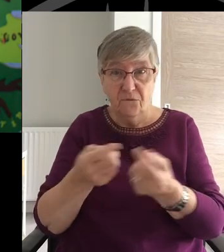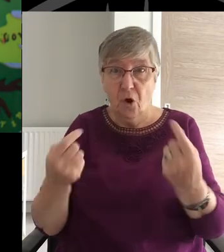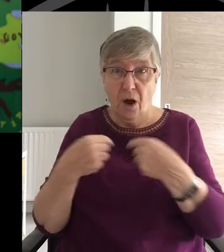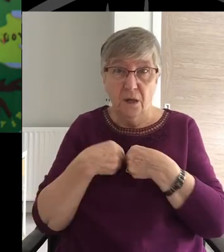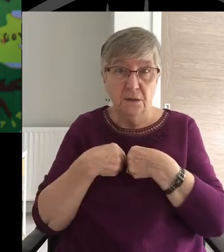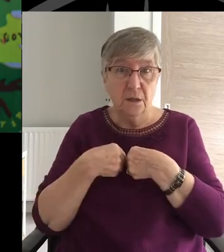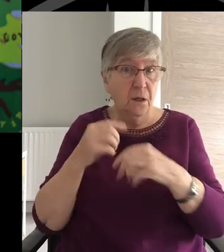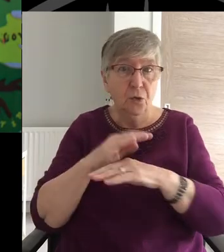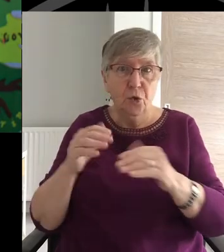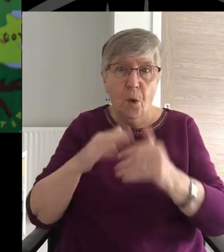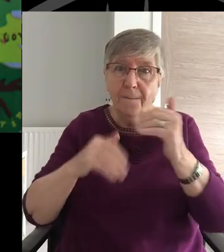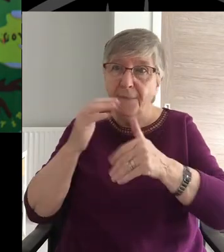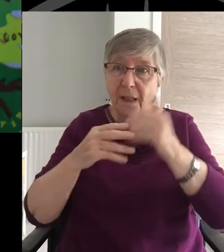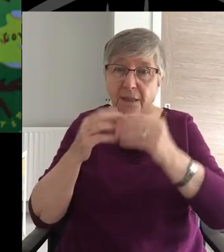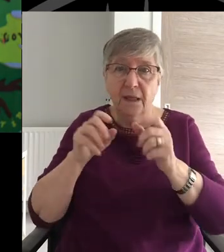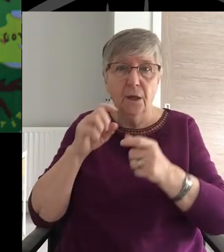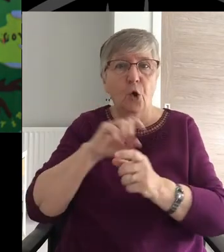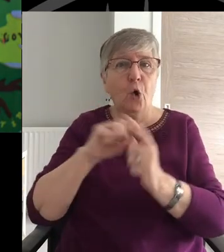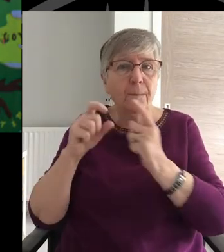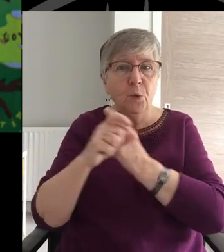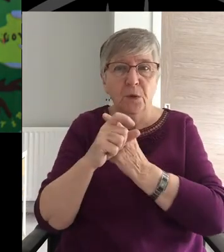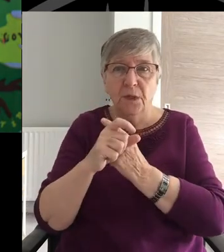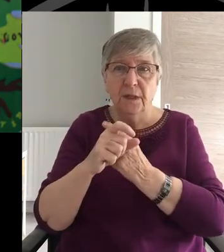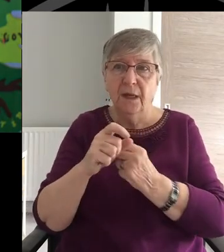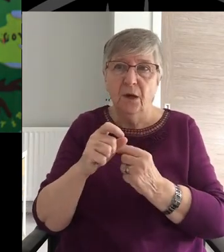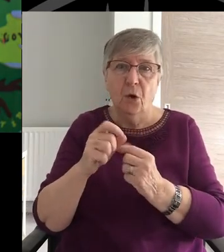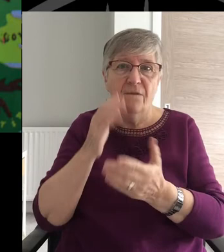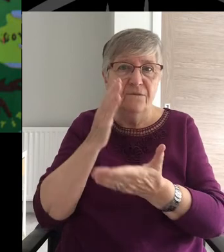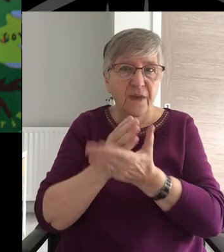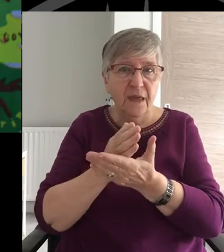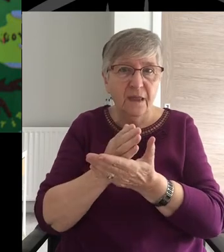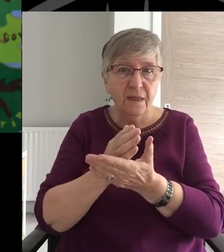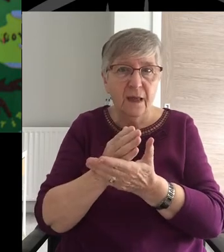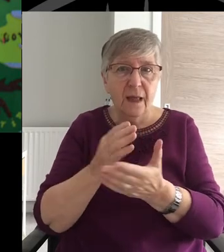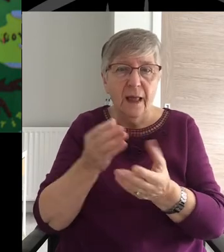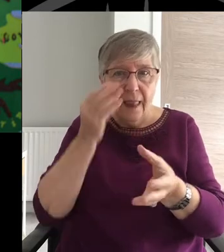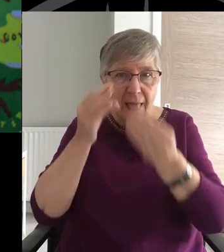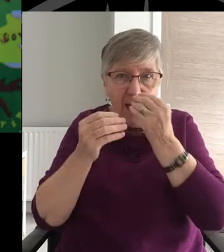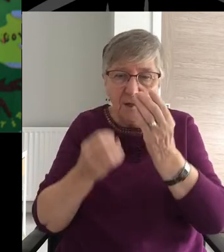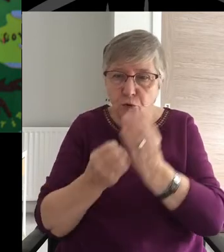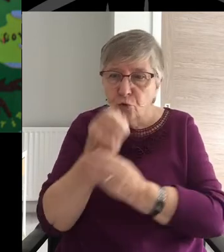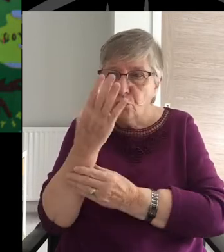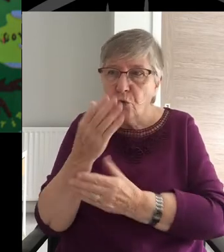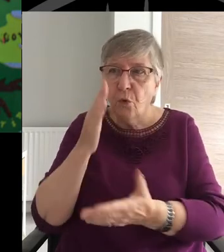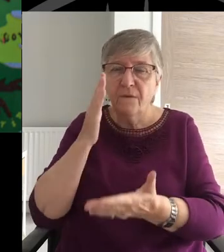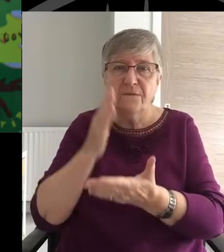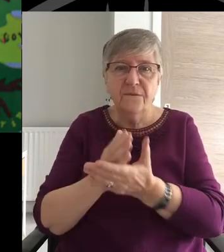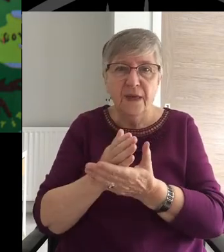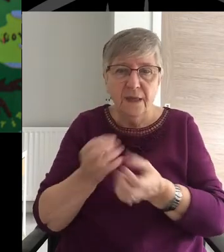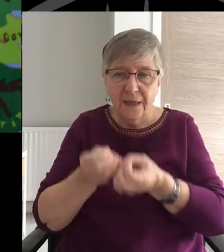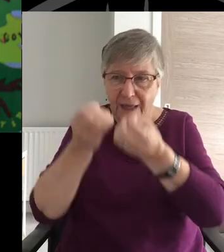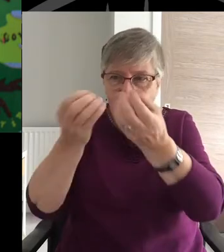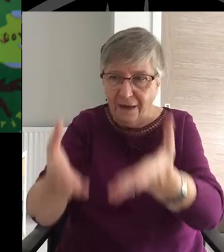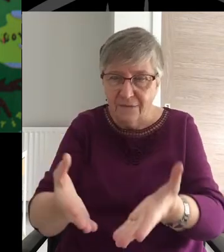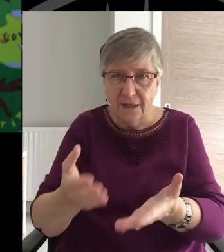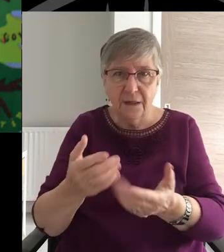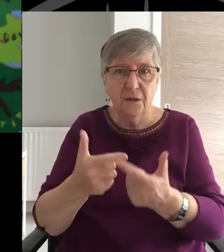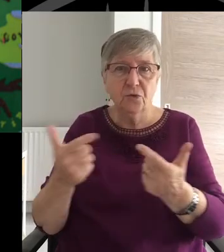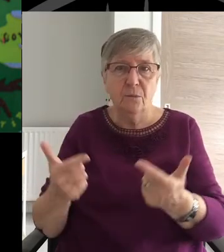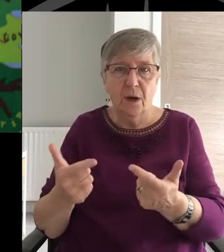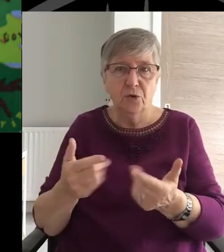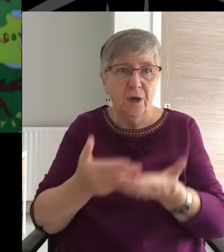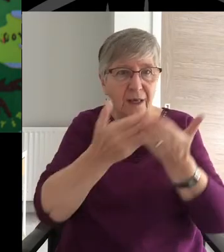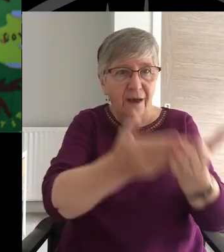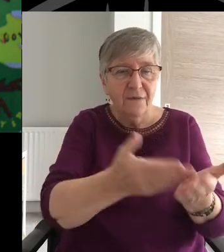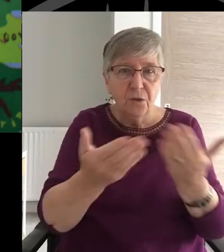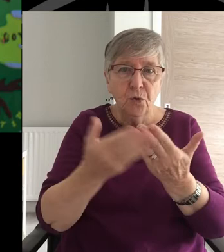a people intent on serving others, sharing faith, learning to grow in faith, people of sacrificial giving, commitment to others, and not